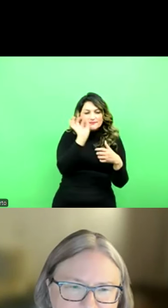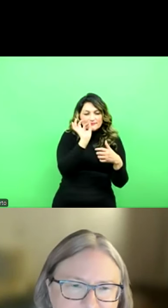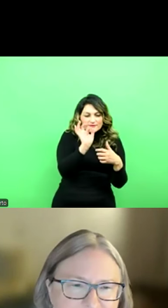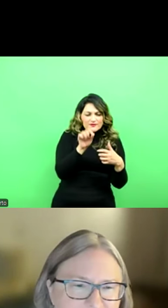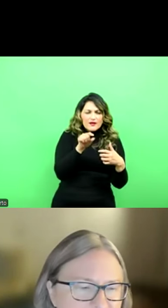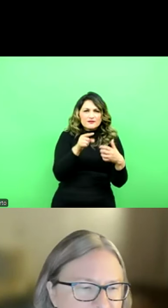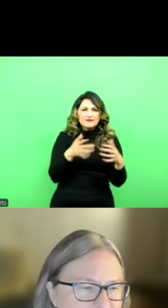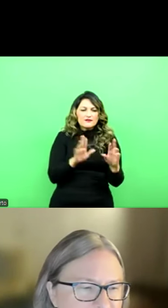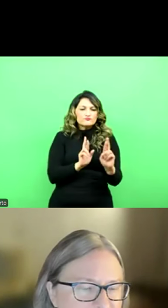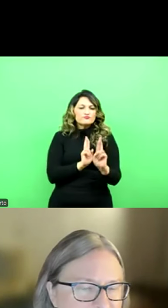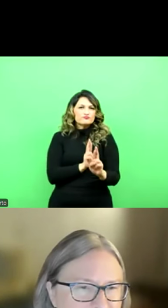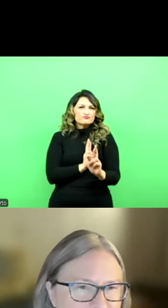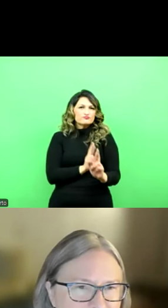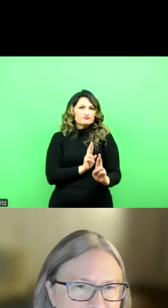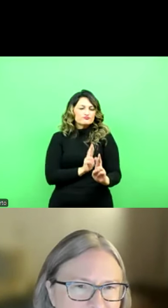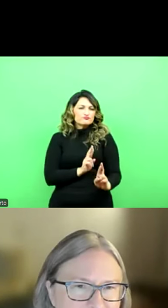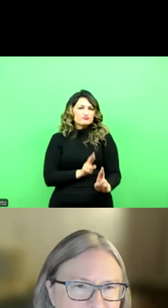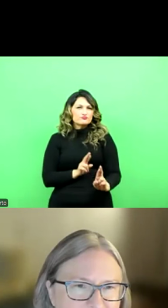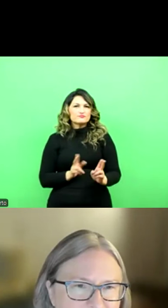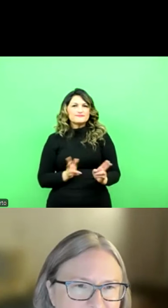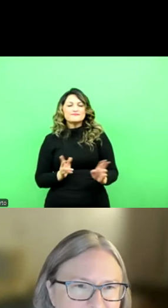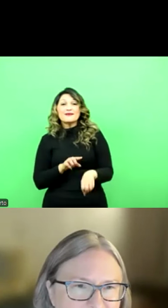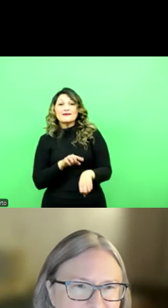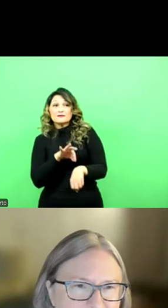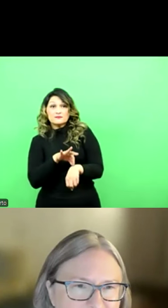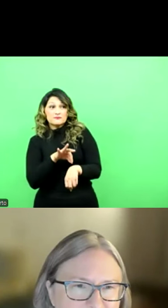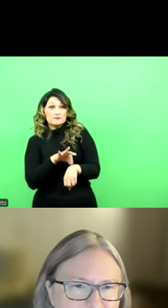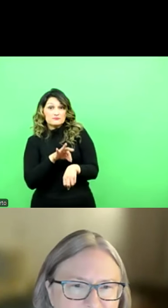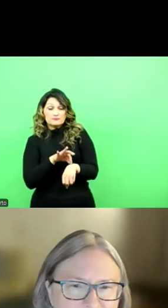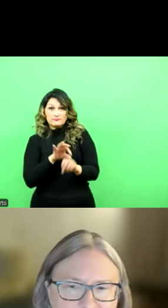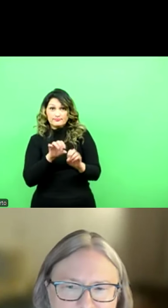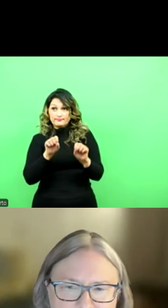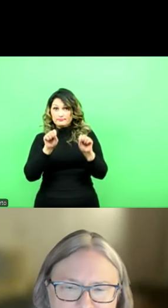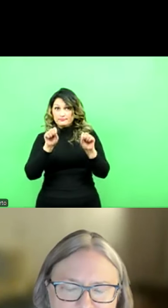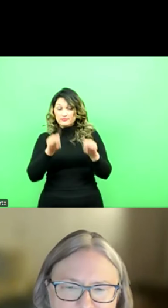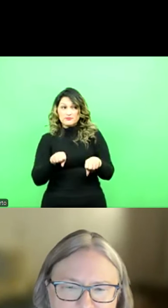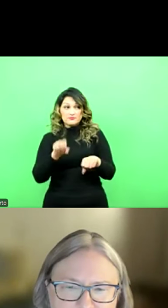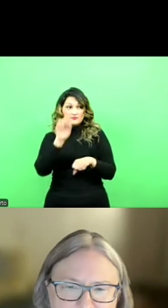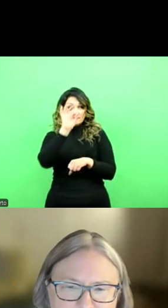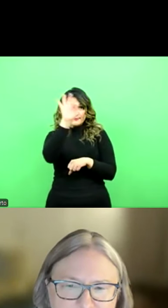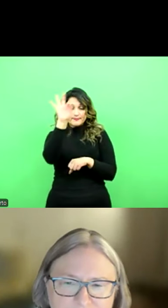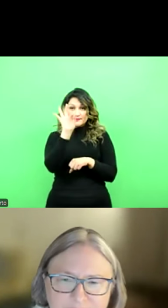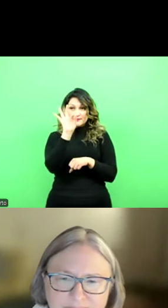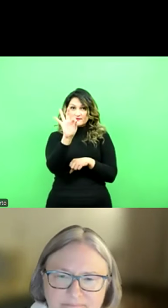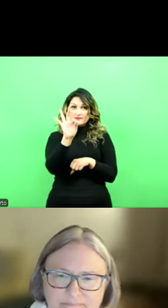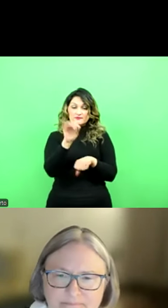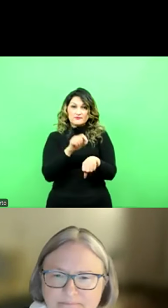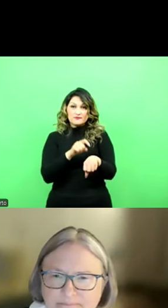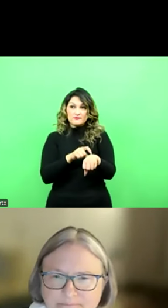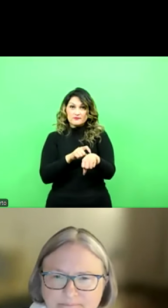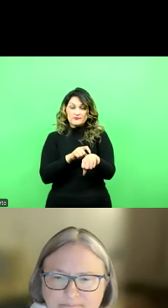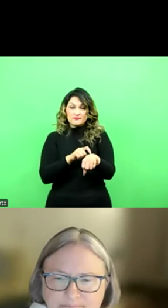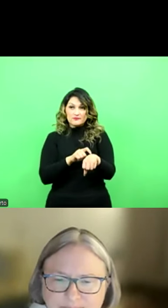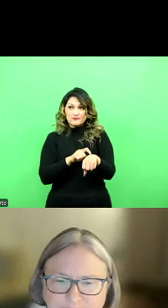just answer a question, I will ask the panelists if they could help me to